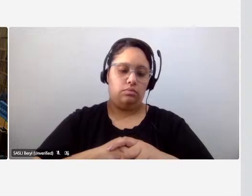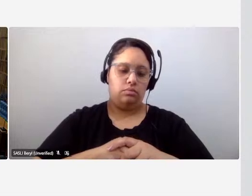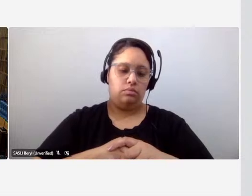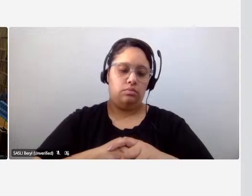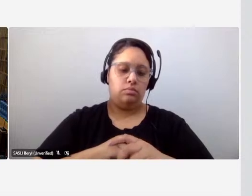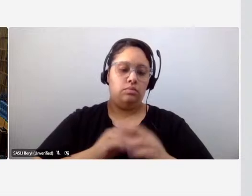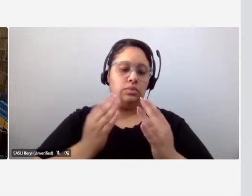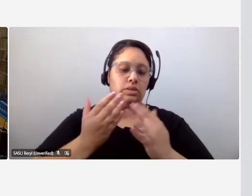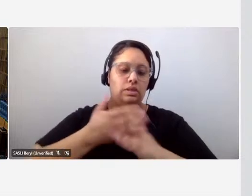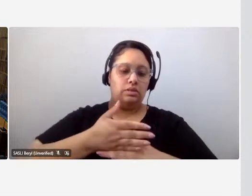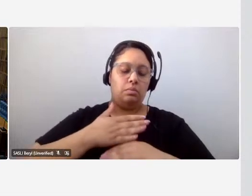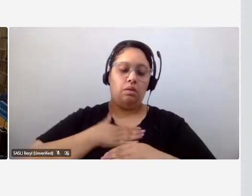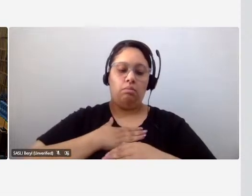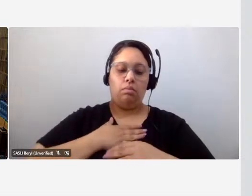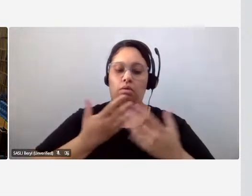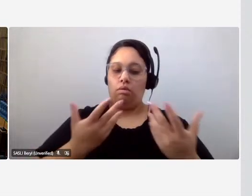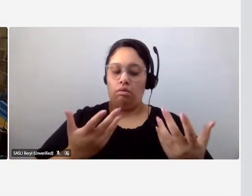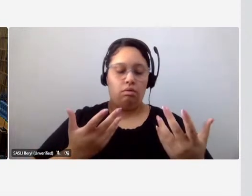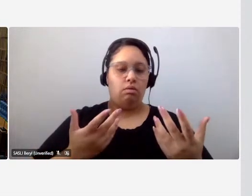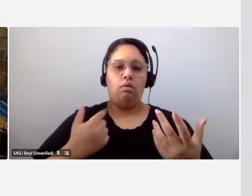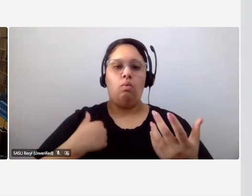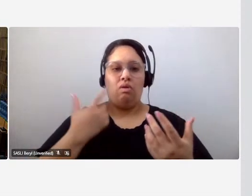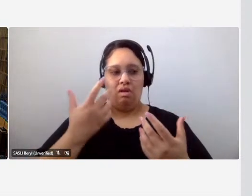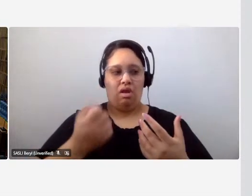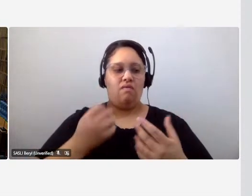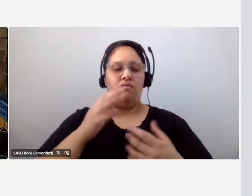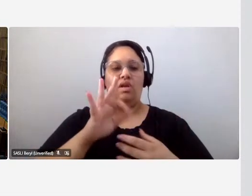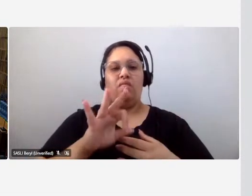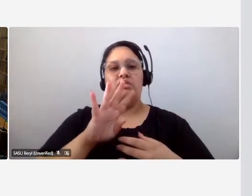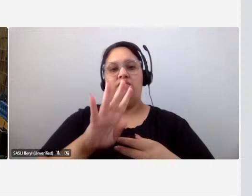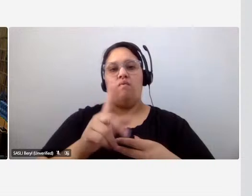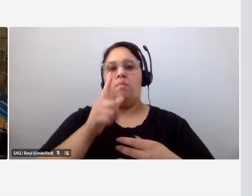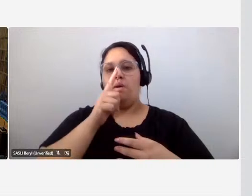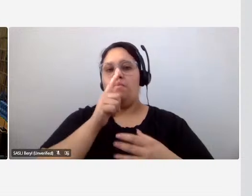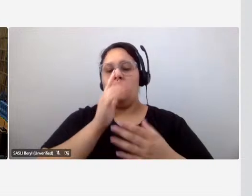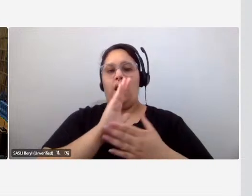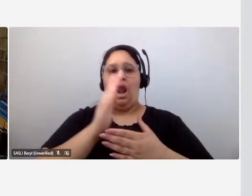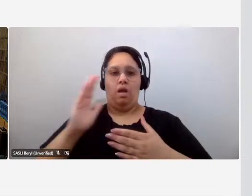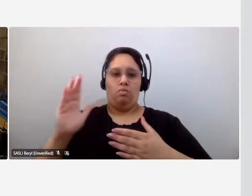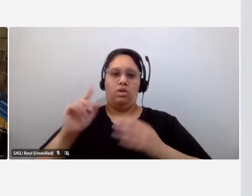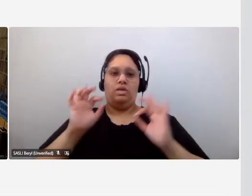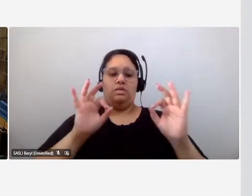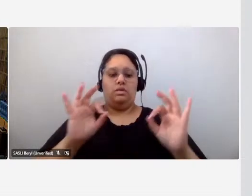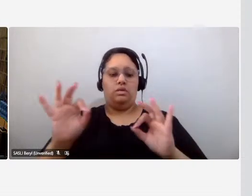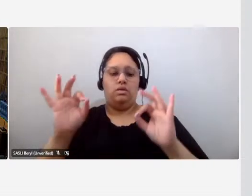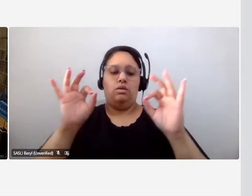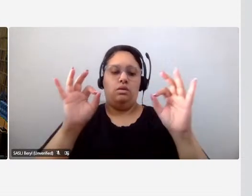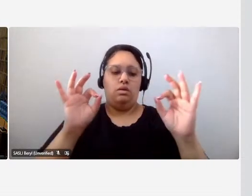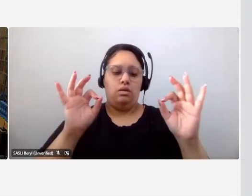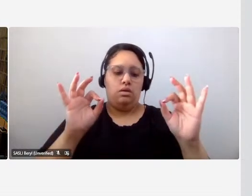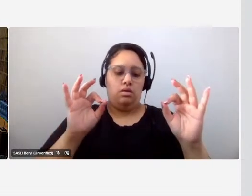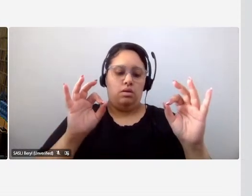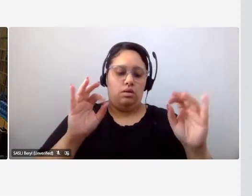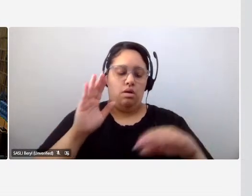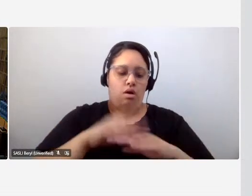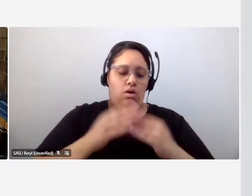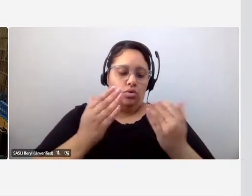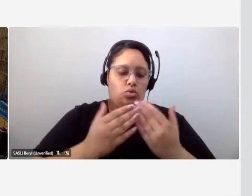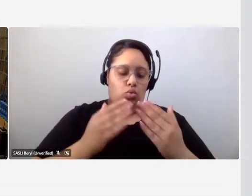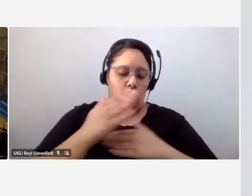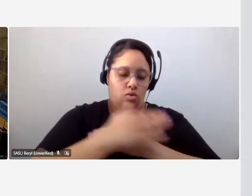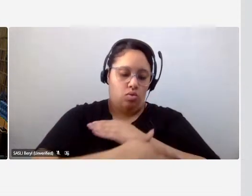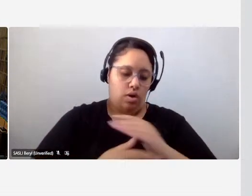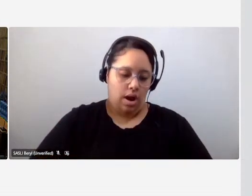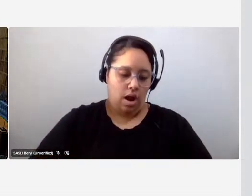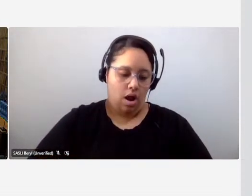accessible? So we have 34 public libraries which are actually built on school grounds. We